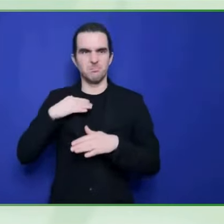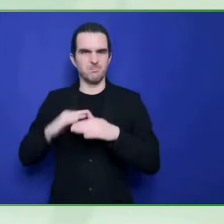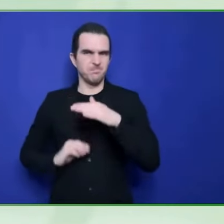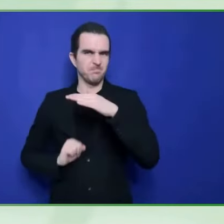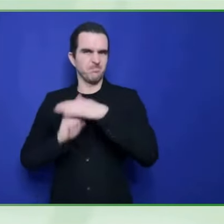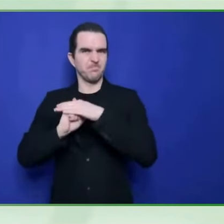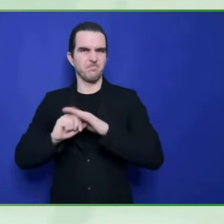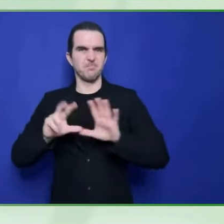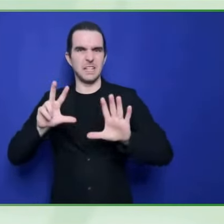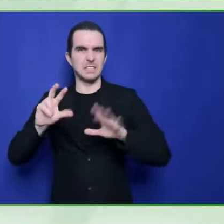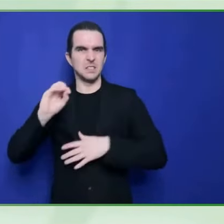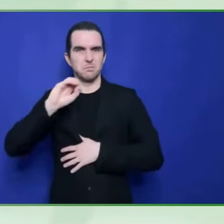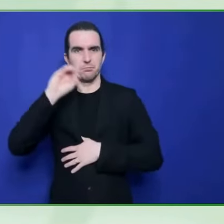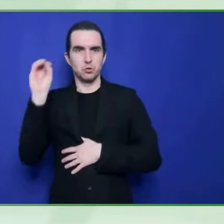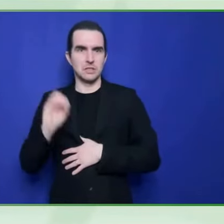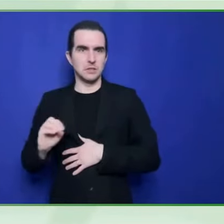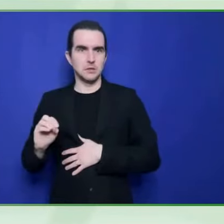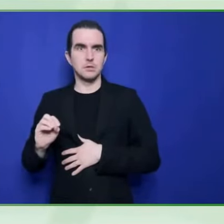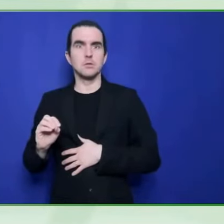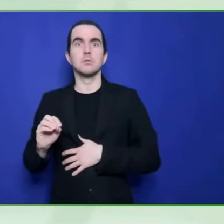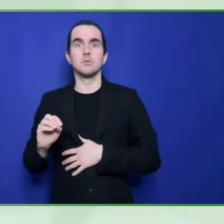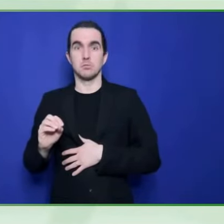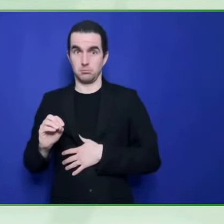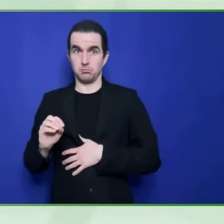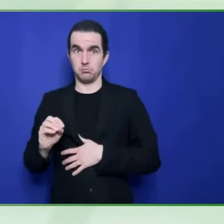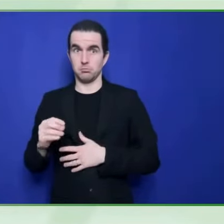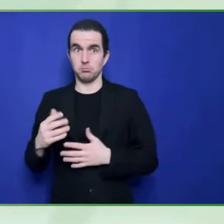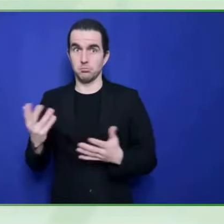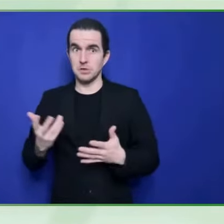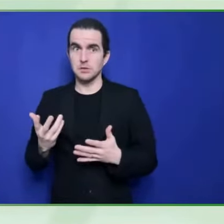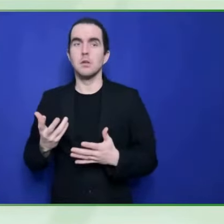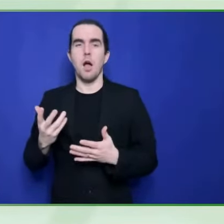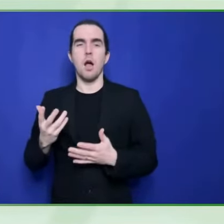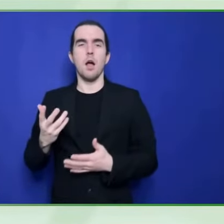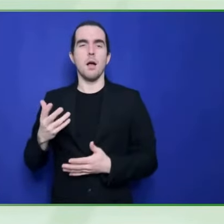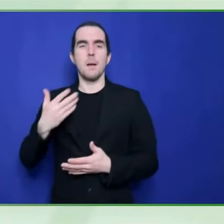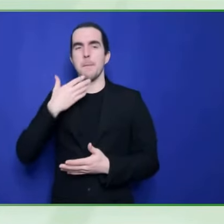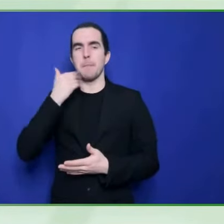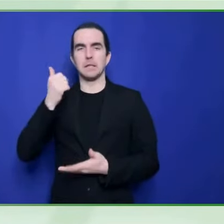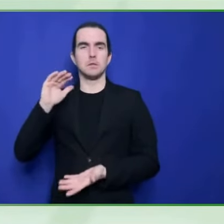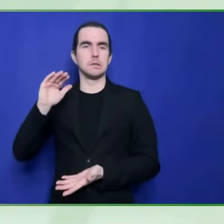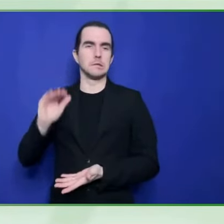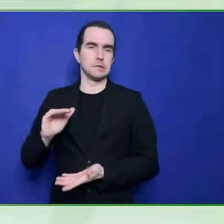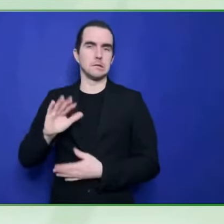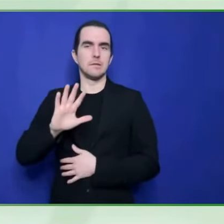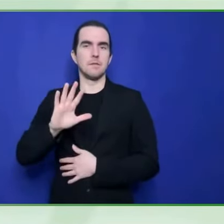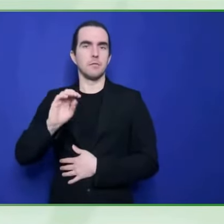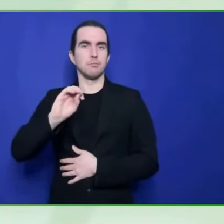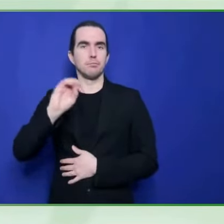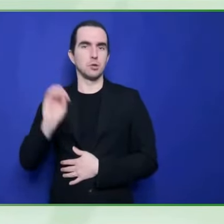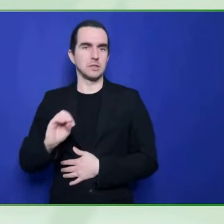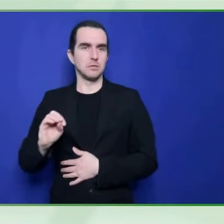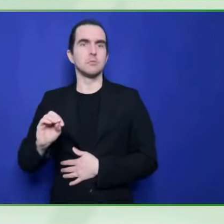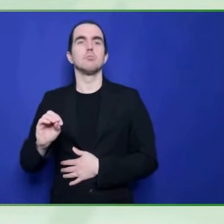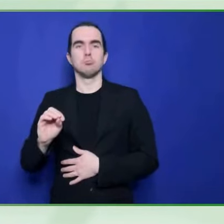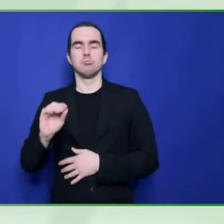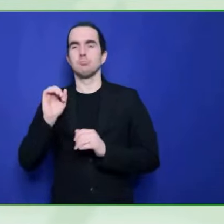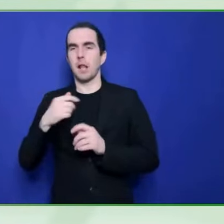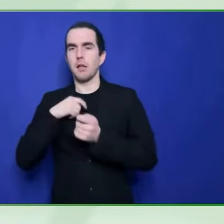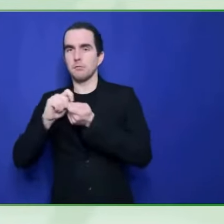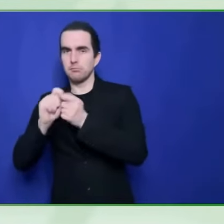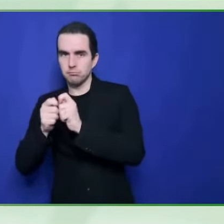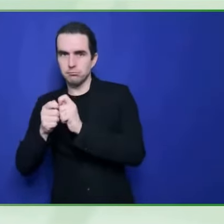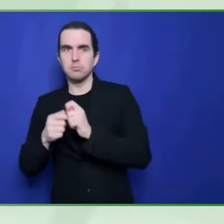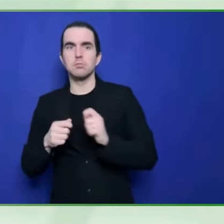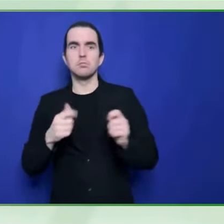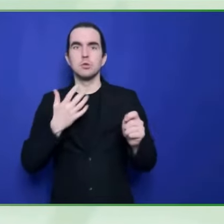sidewalk refers to my preferences. And that's important because we're saying maps are not static.